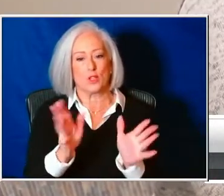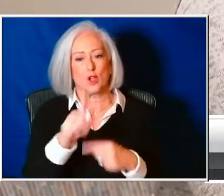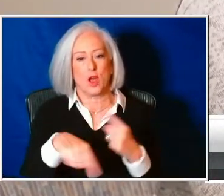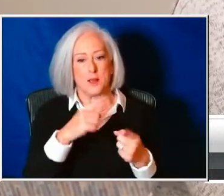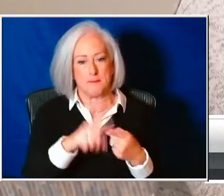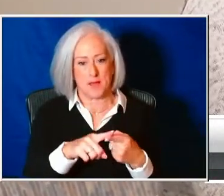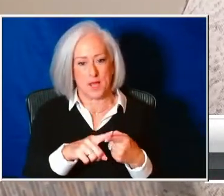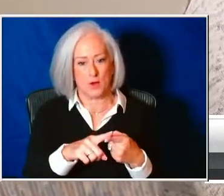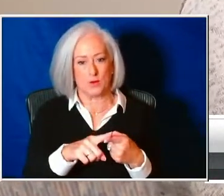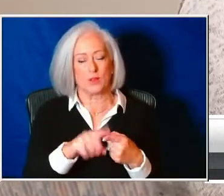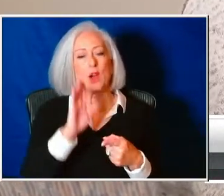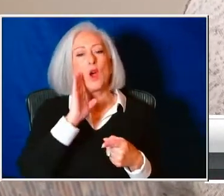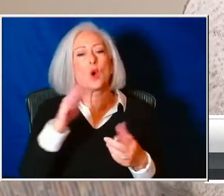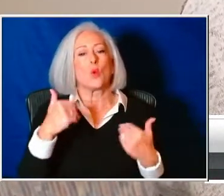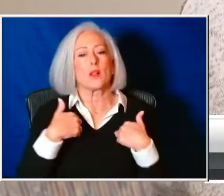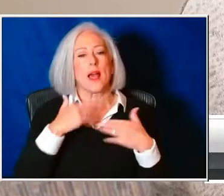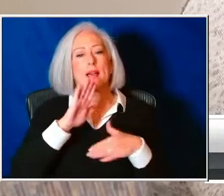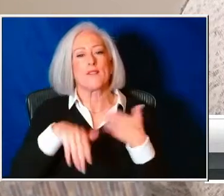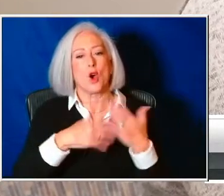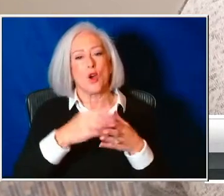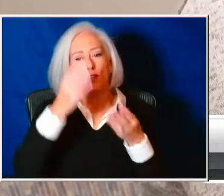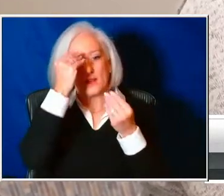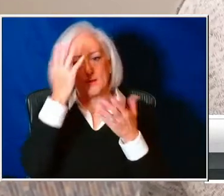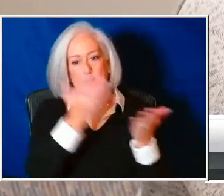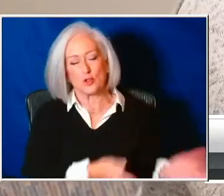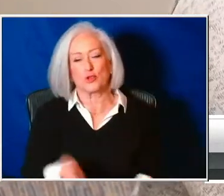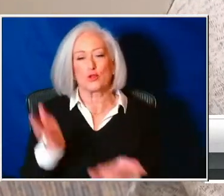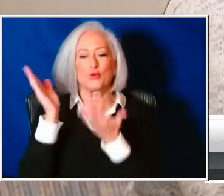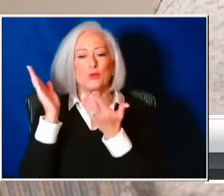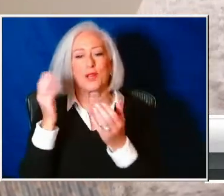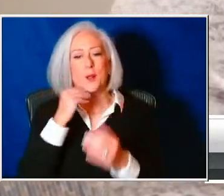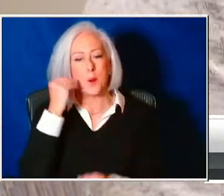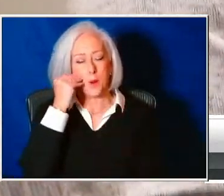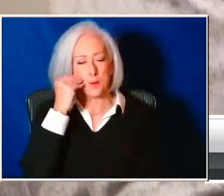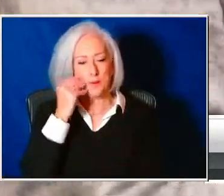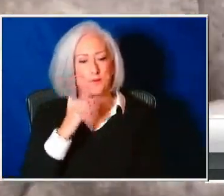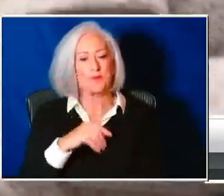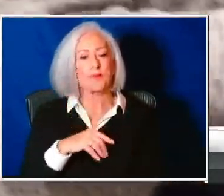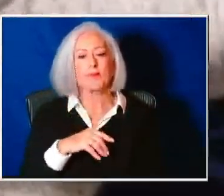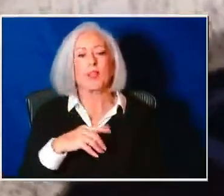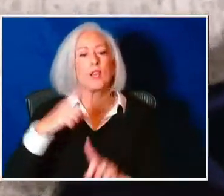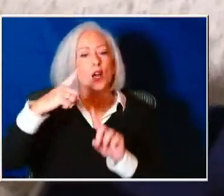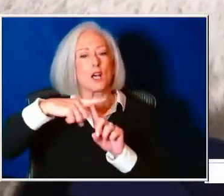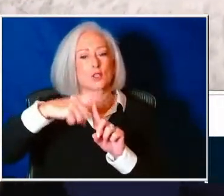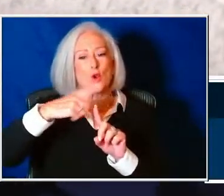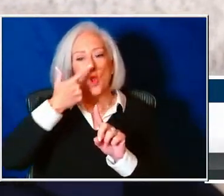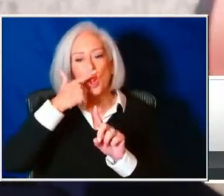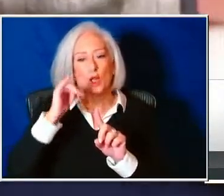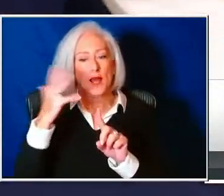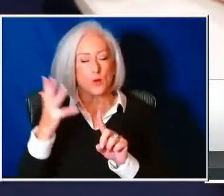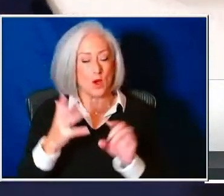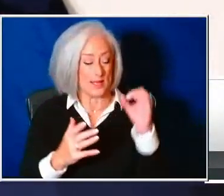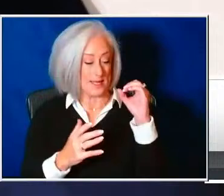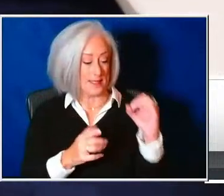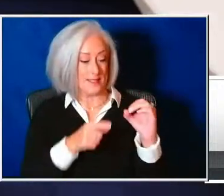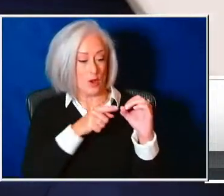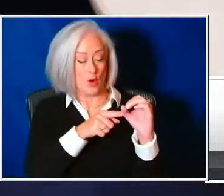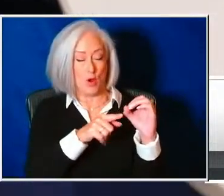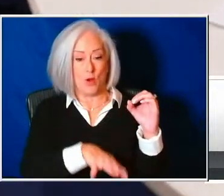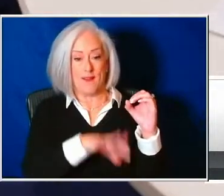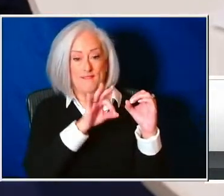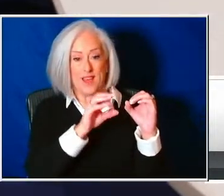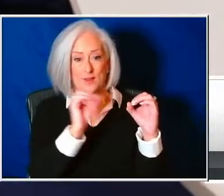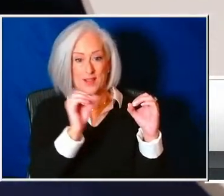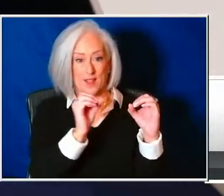the information here to take with you. So this is how we score. So again, a 0 means that we found nothing, 1 to 10